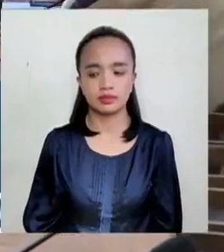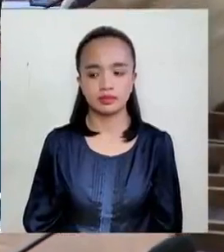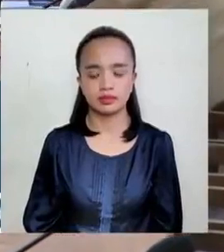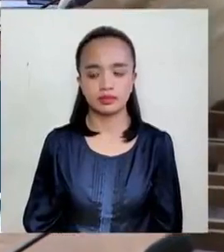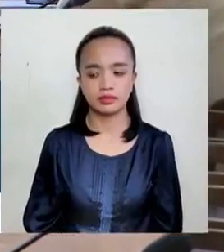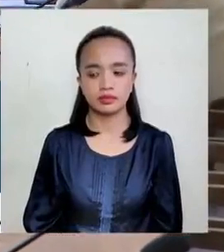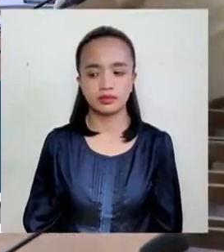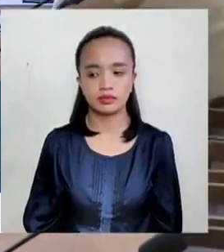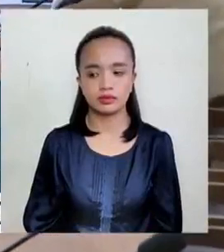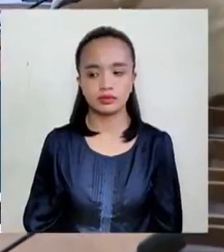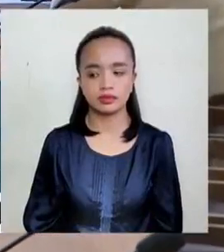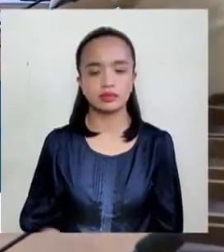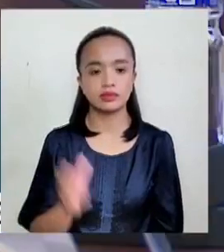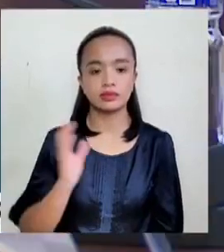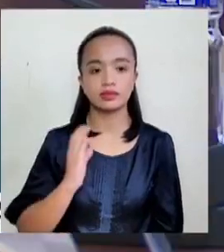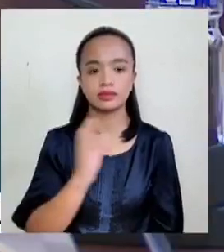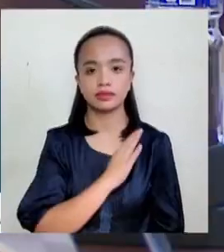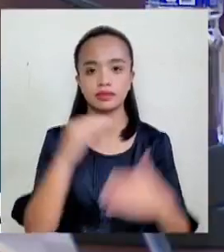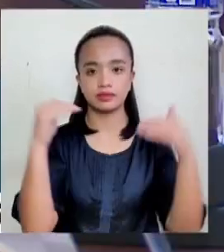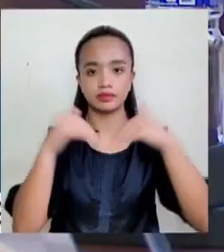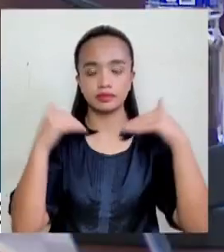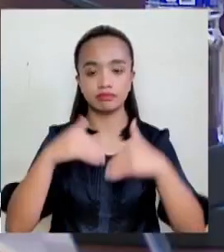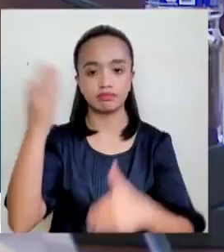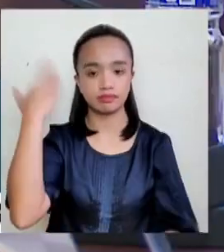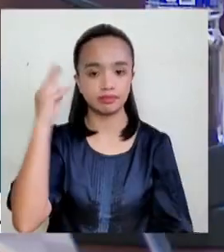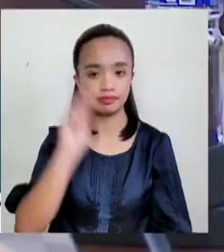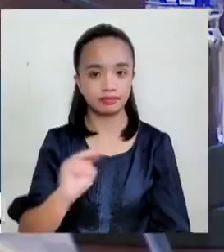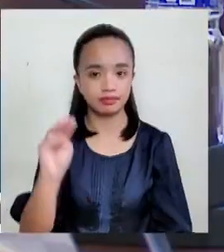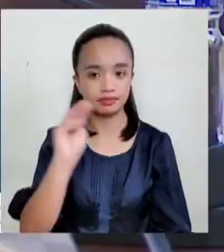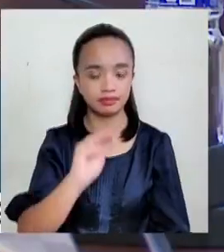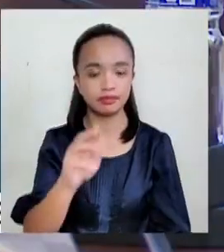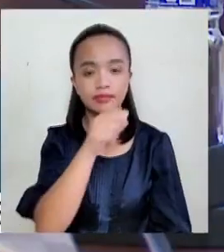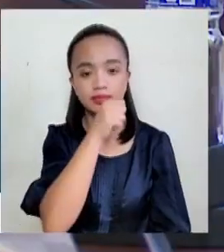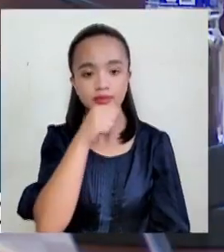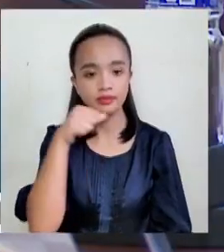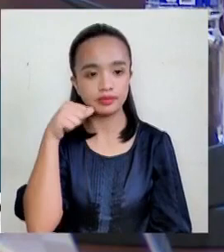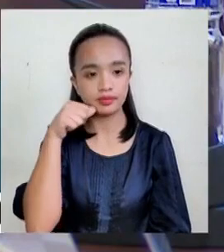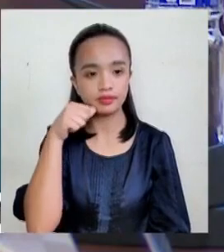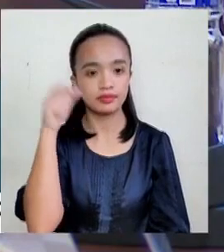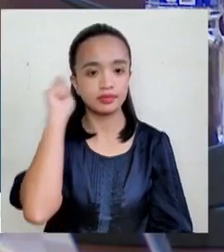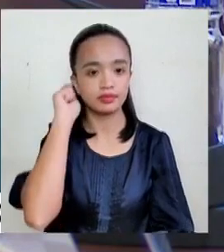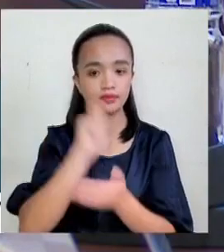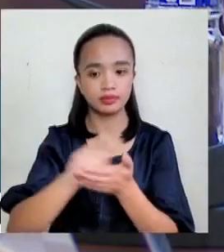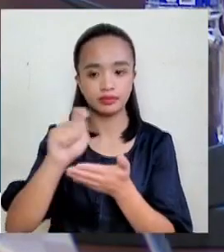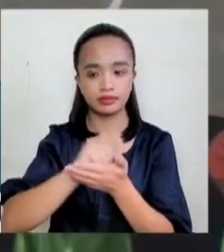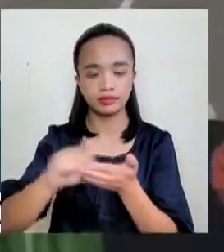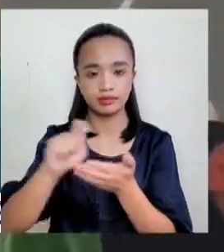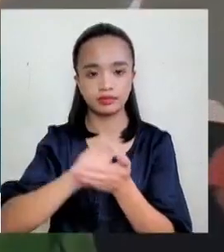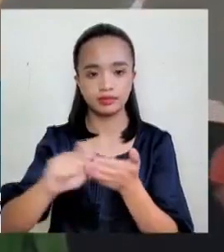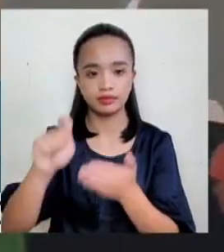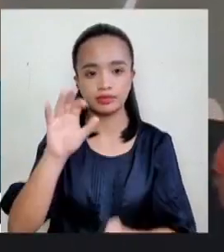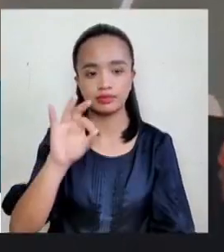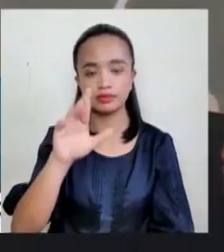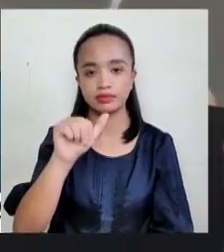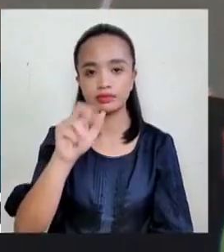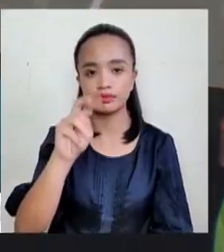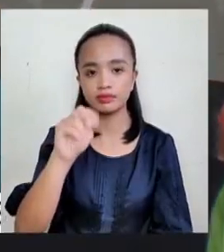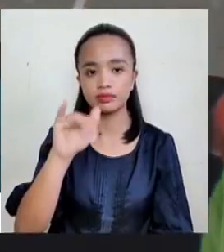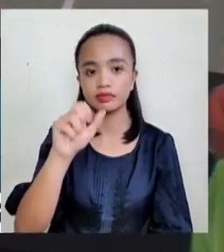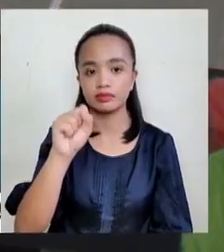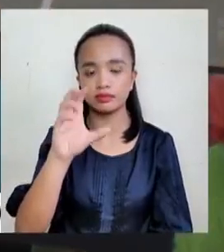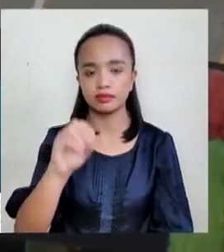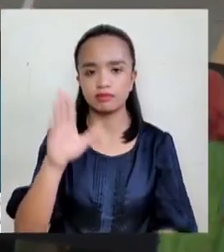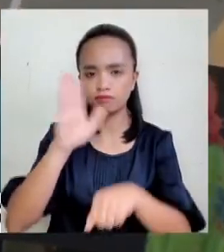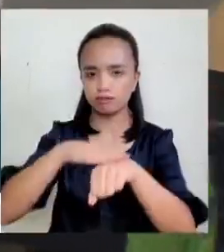In a congressional hearing on Monday, Agriculture Secretary Francisco T. Laurel Jr. warned rice importers that